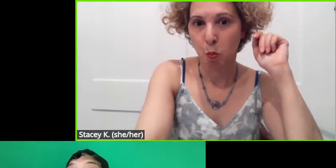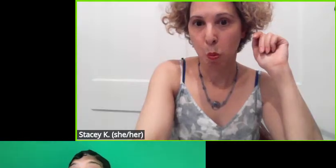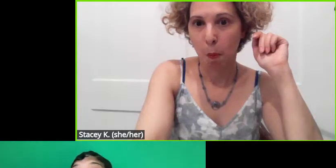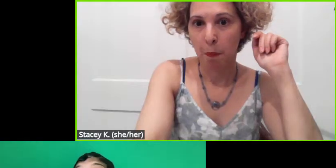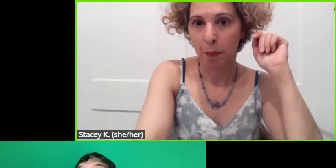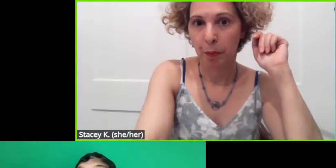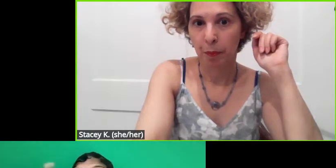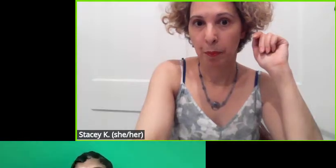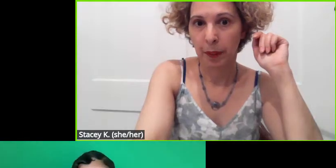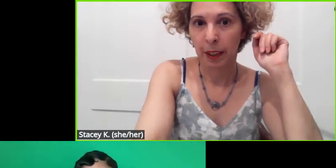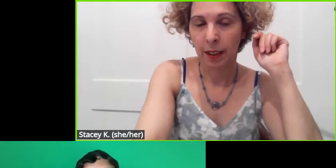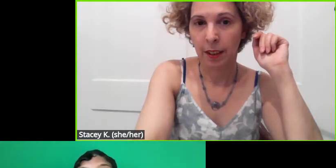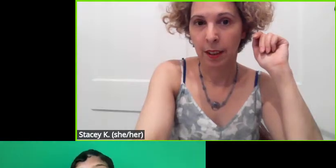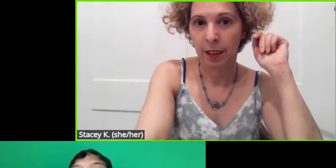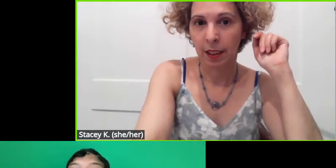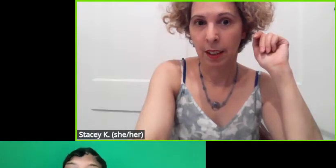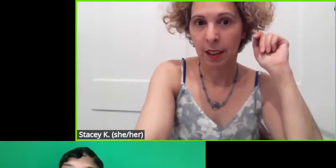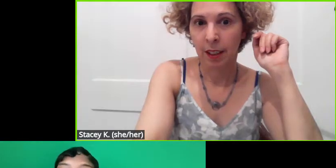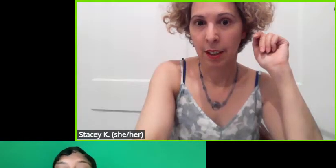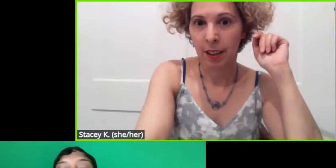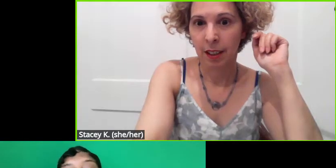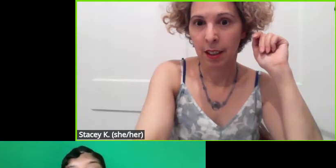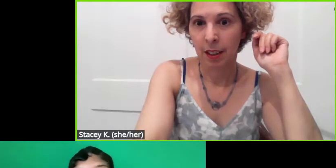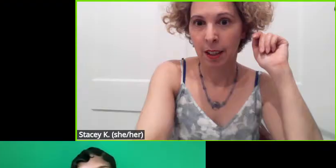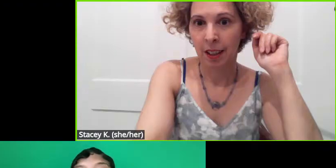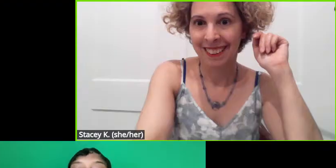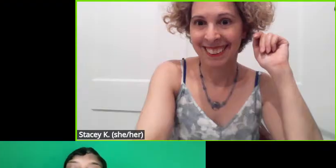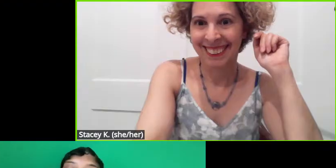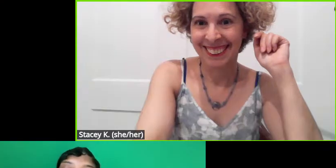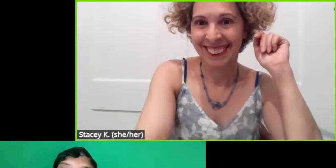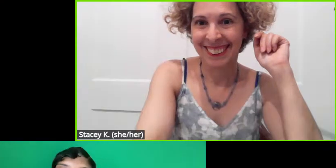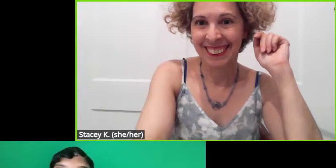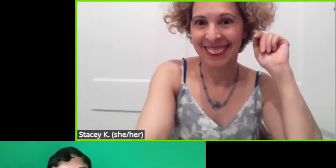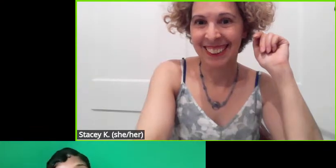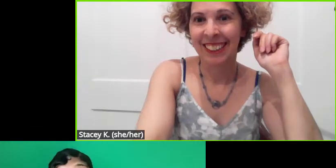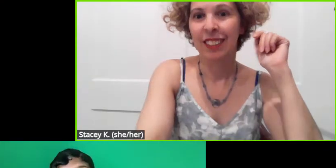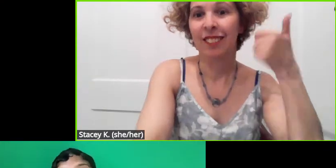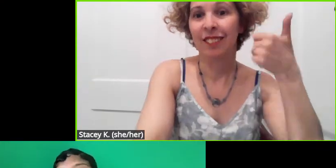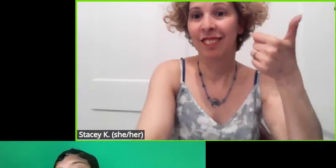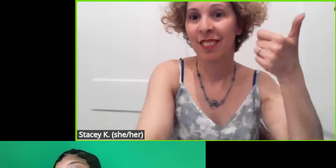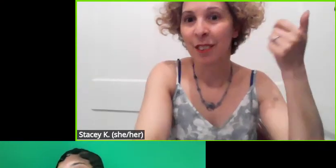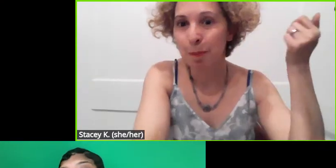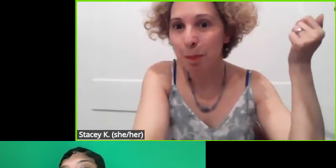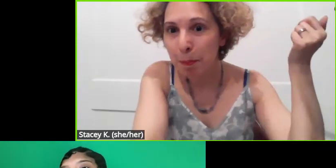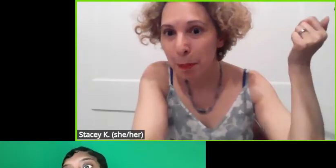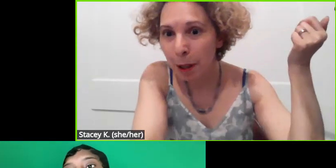are optional, pen or marker optional if you want to add words.